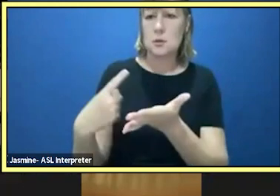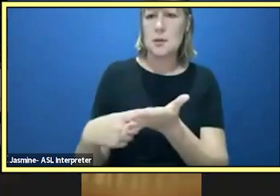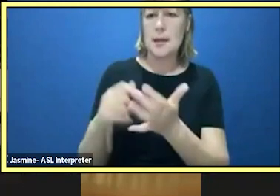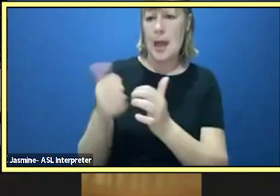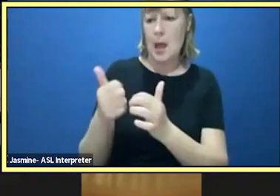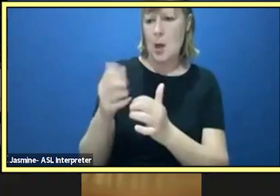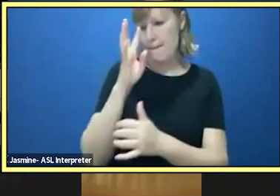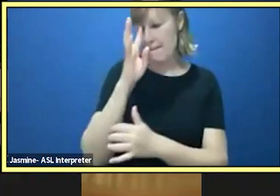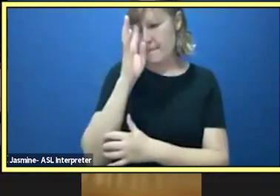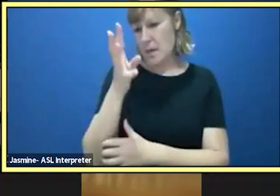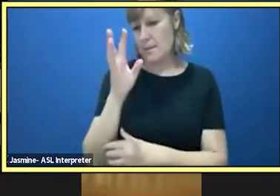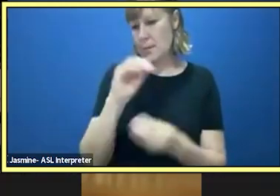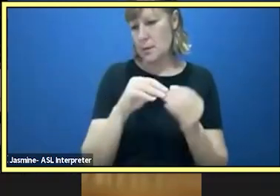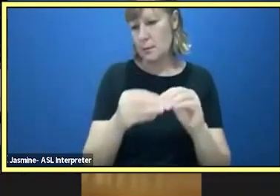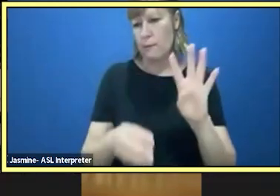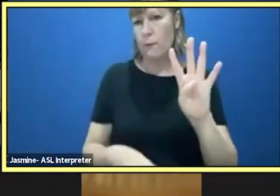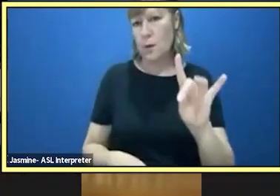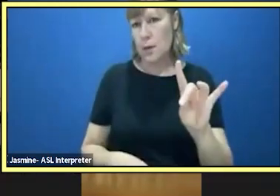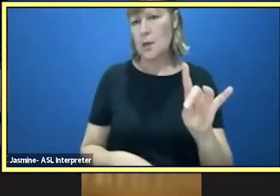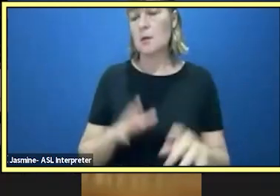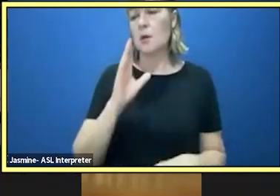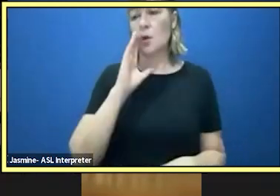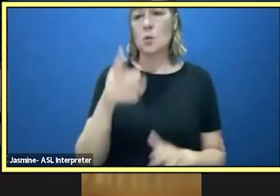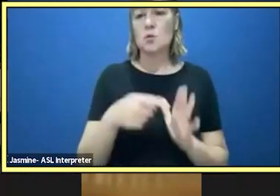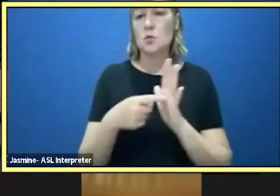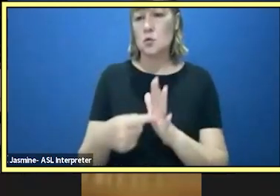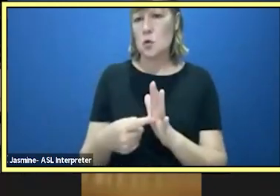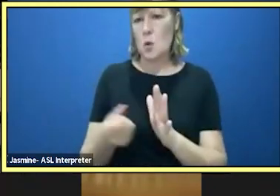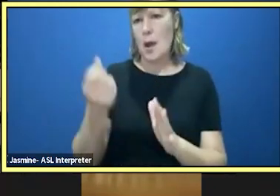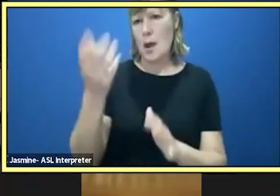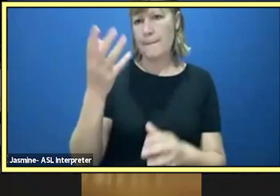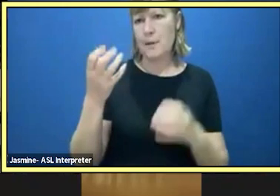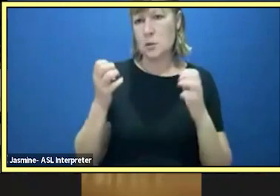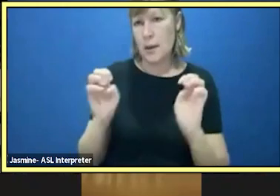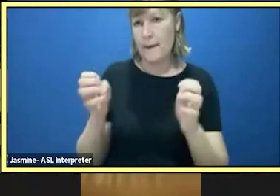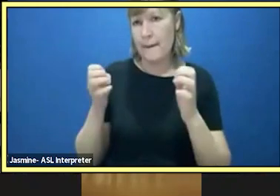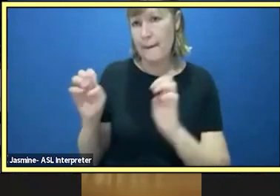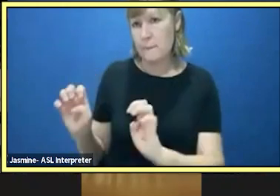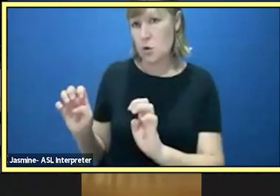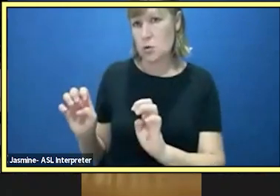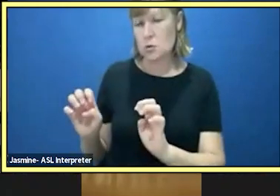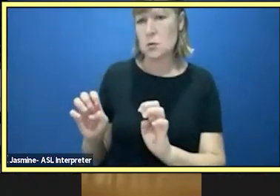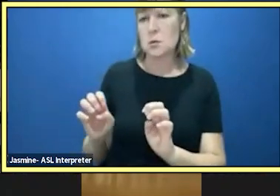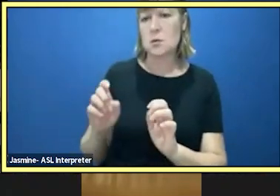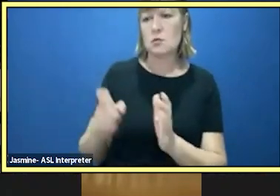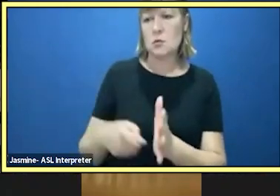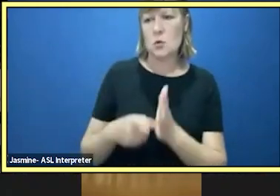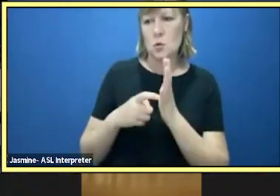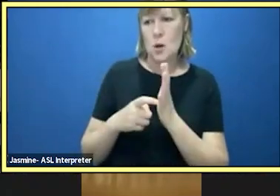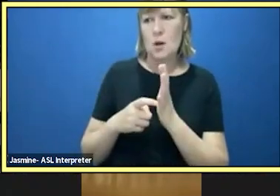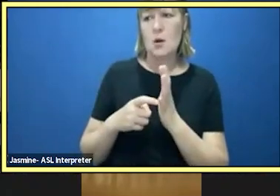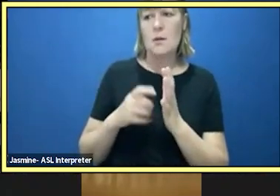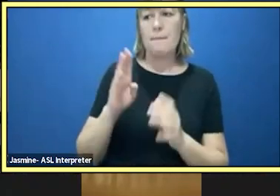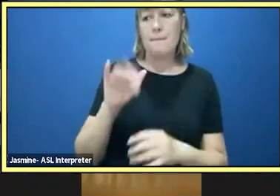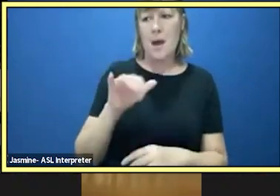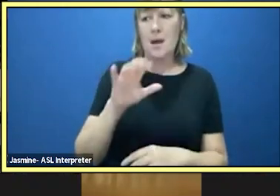show what the expected amount of effort is around each of those services by the case managers to show why we got to